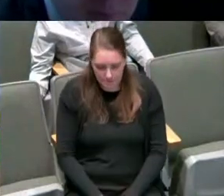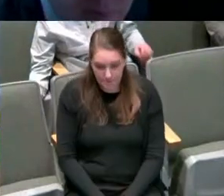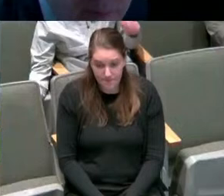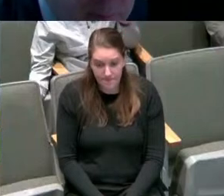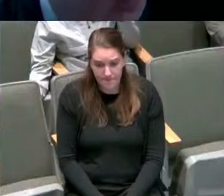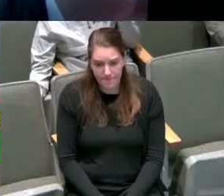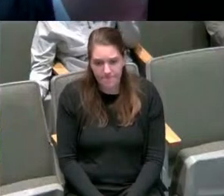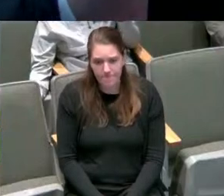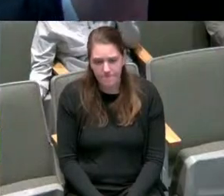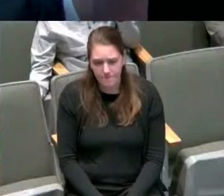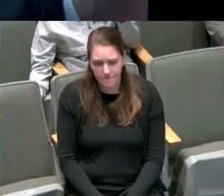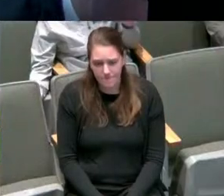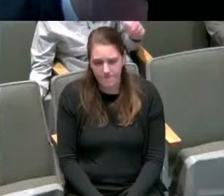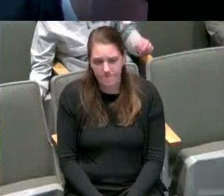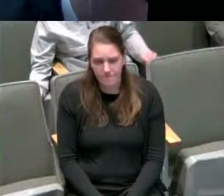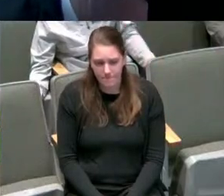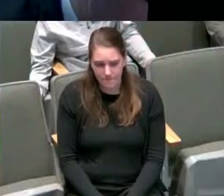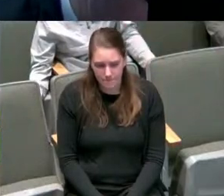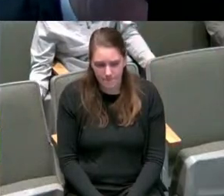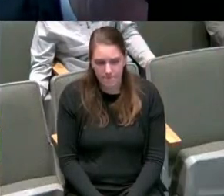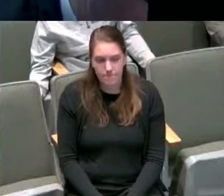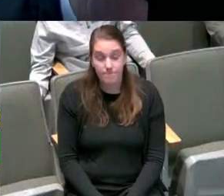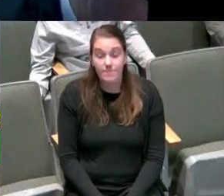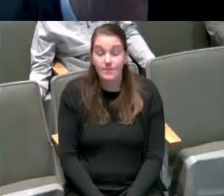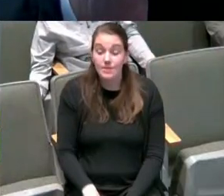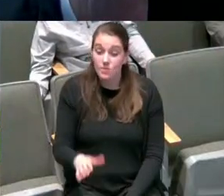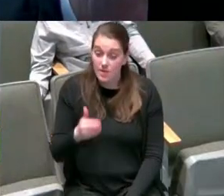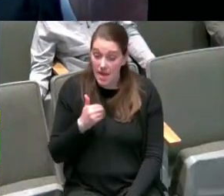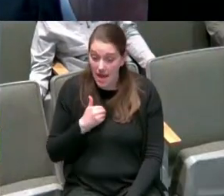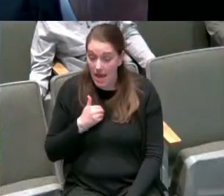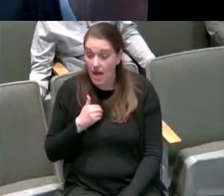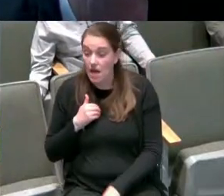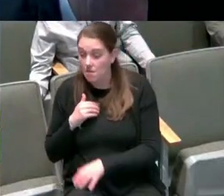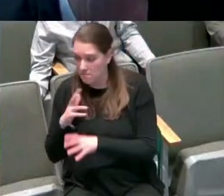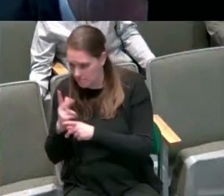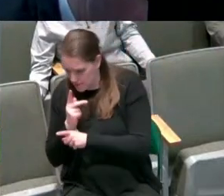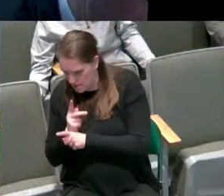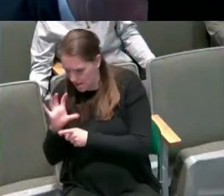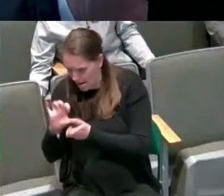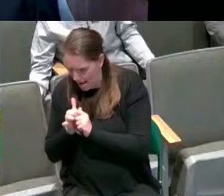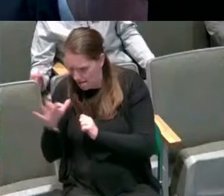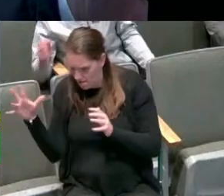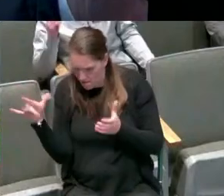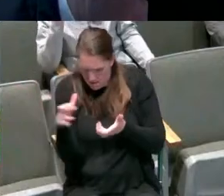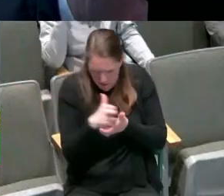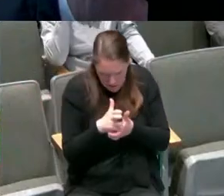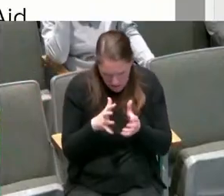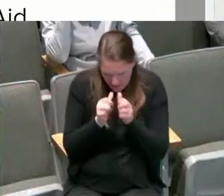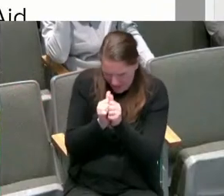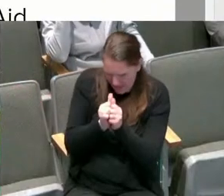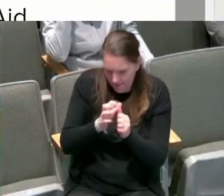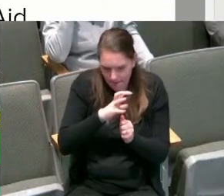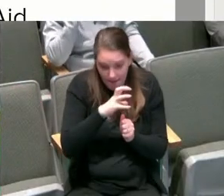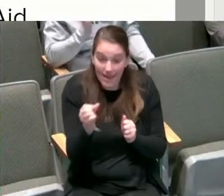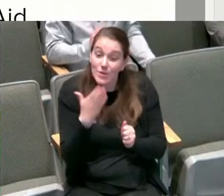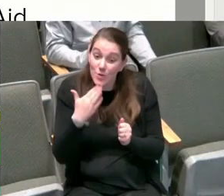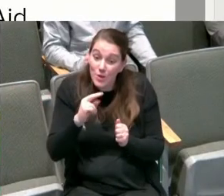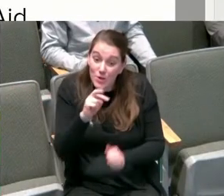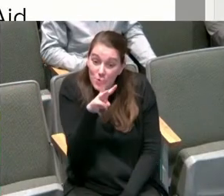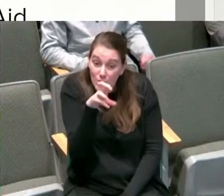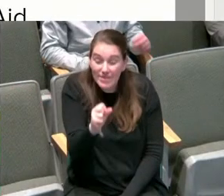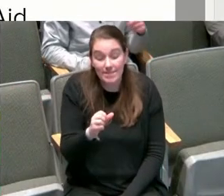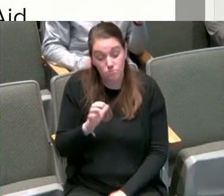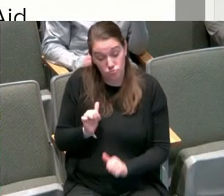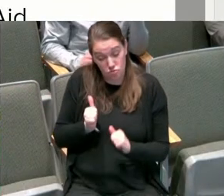through a combination of Cost Containment and some good news on estimated revenues The Proposal before today's town meeting if